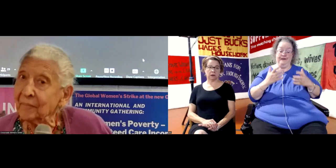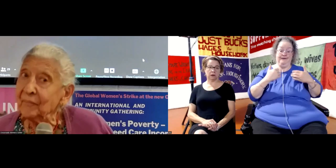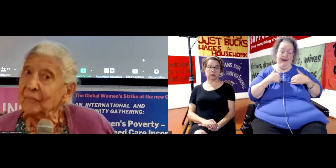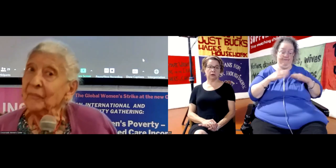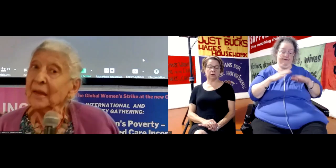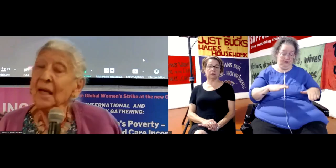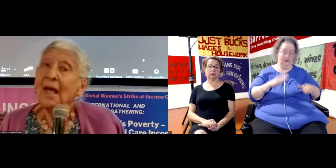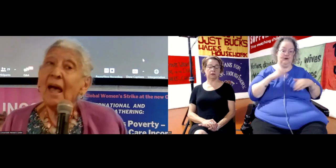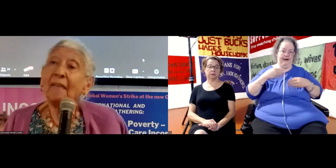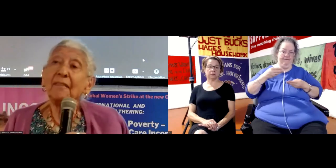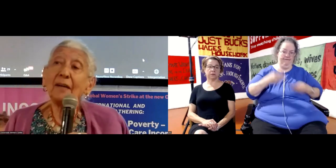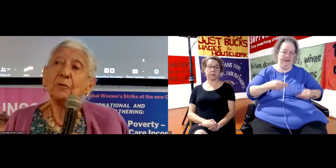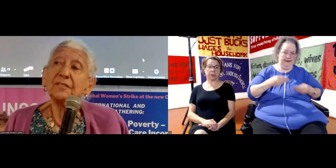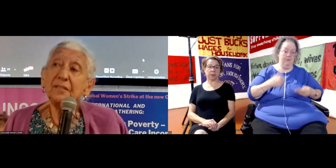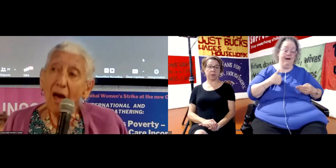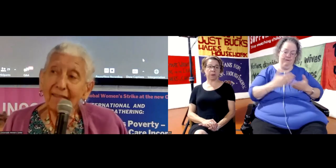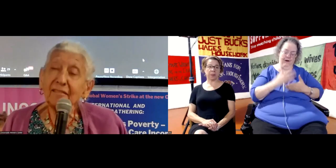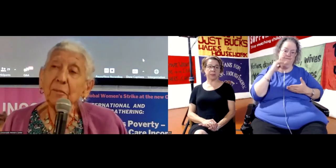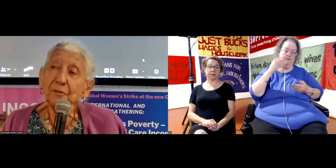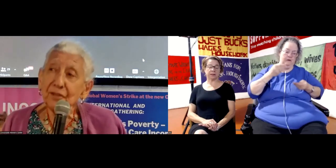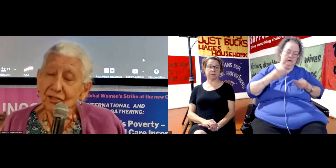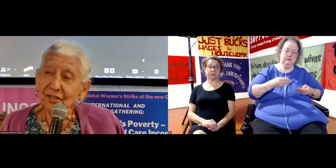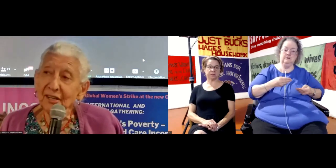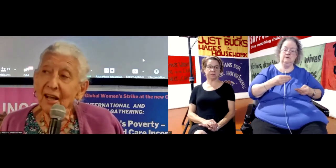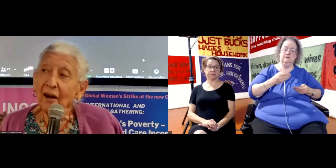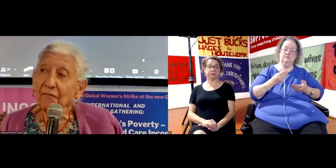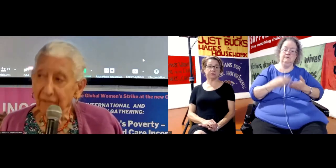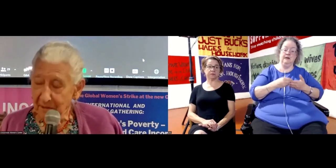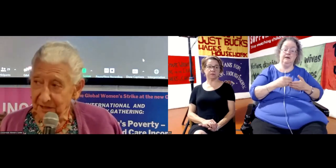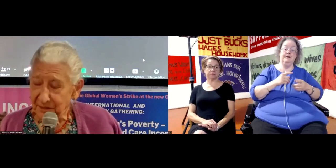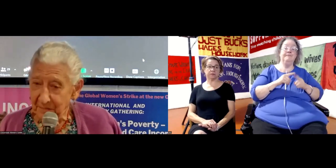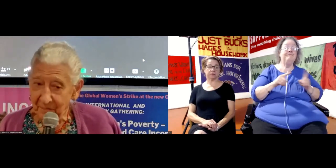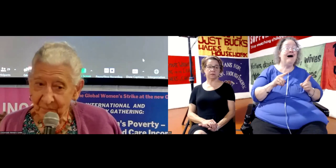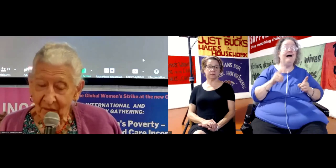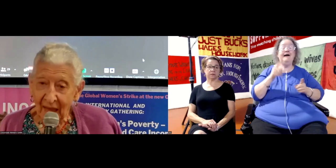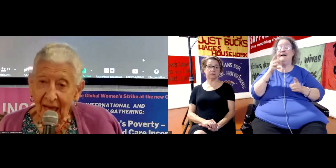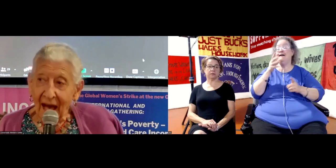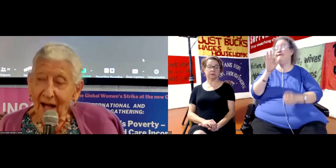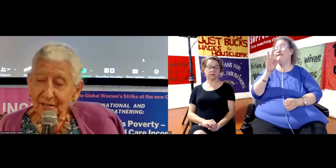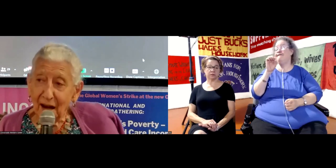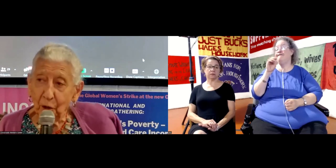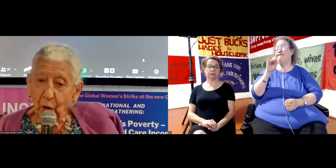them. And that was not the position of feminism.